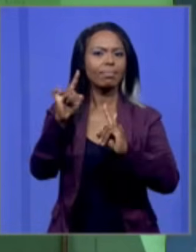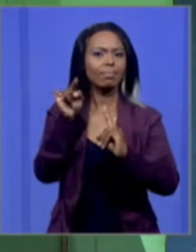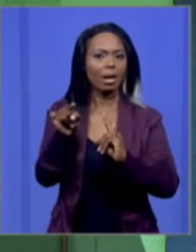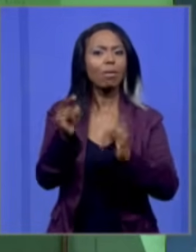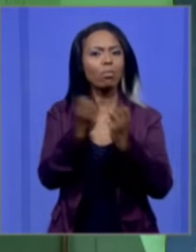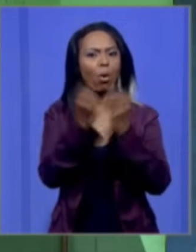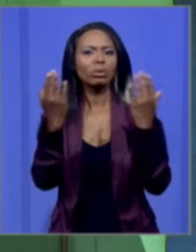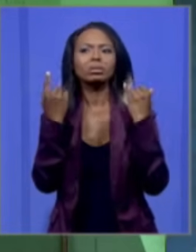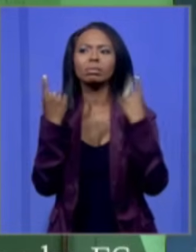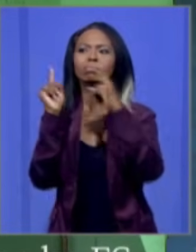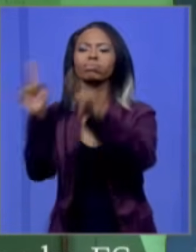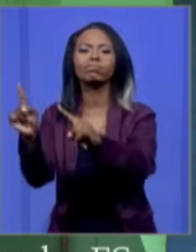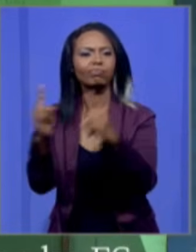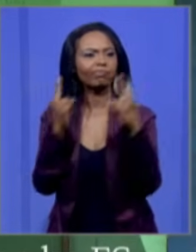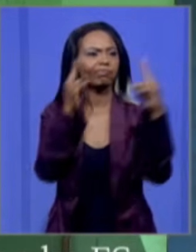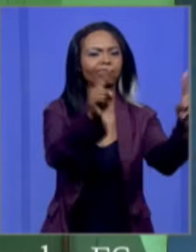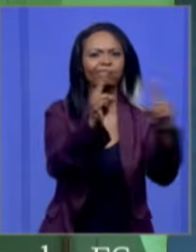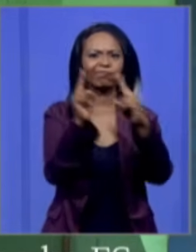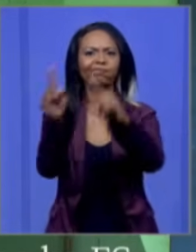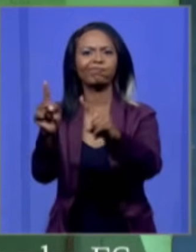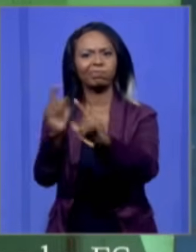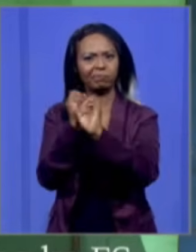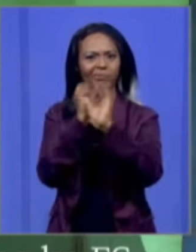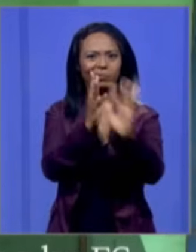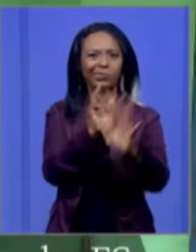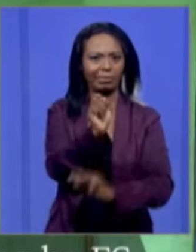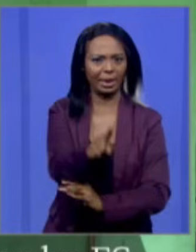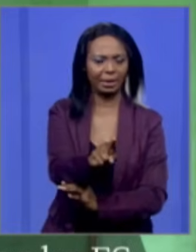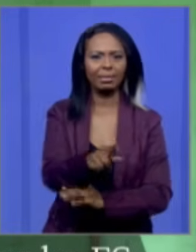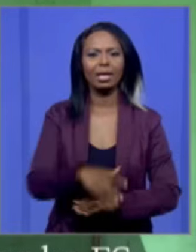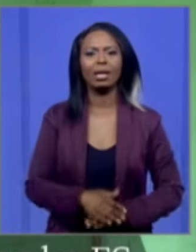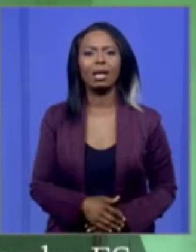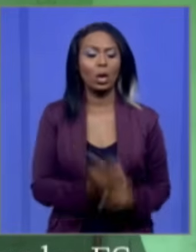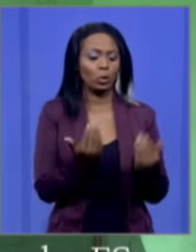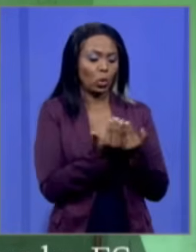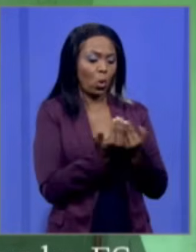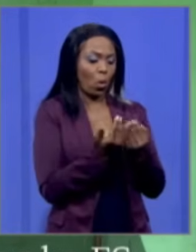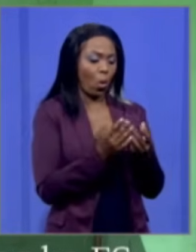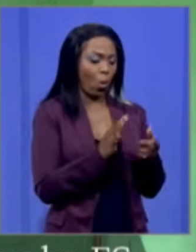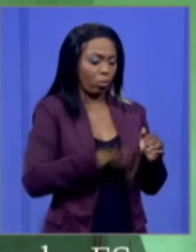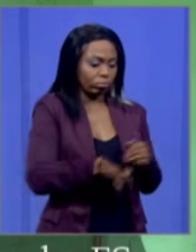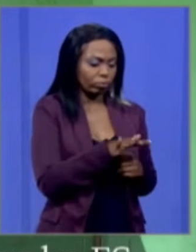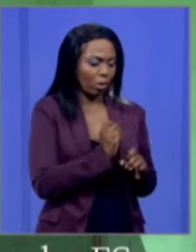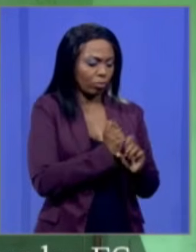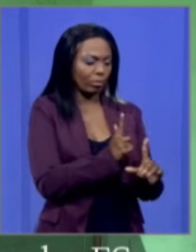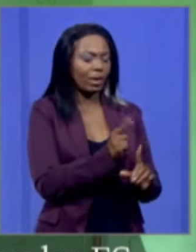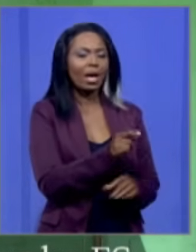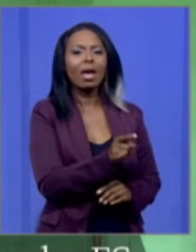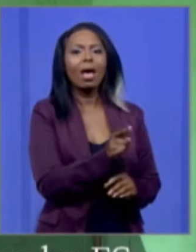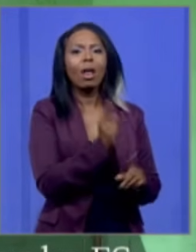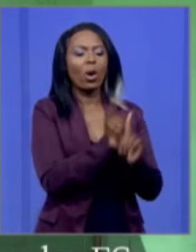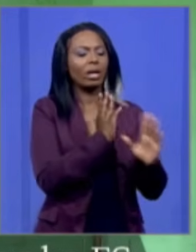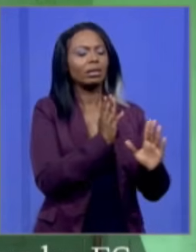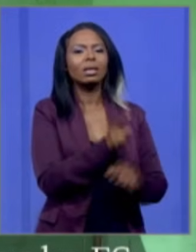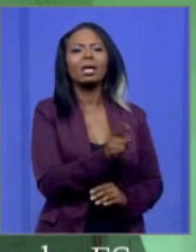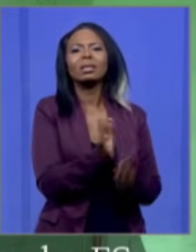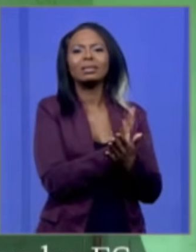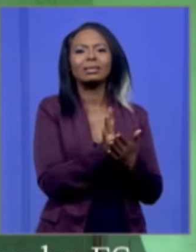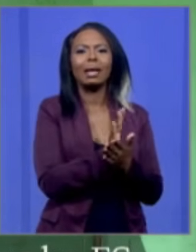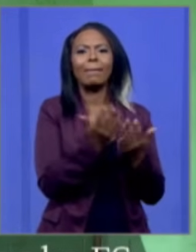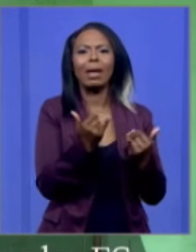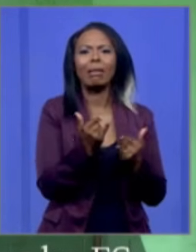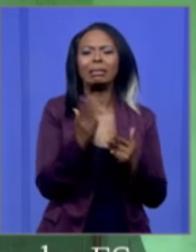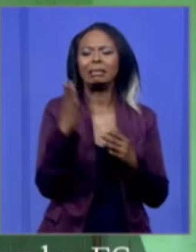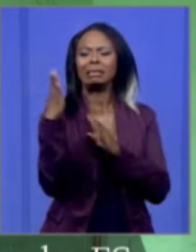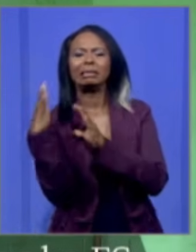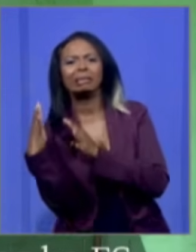ba fallela teng ka boholo mme dikolo tsa rona ha di kgone ho jara dinomoro tse leng hore di tla le